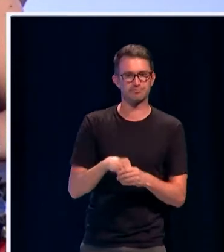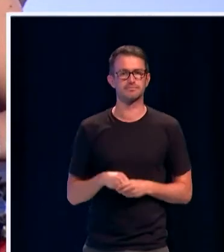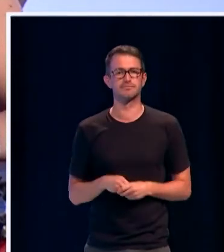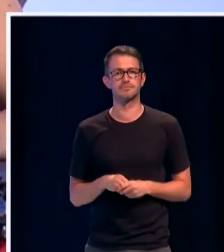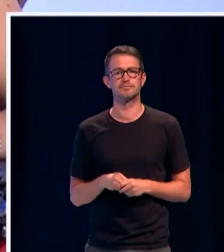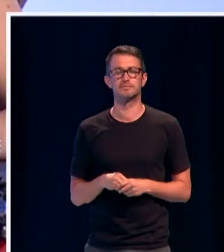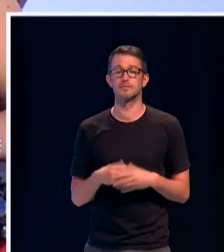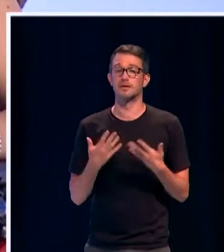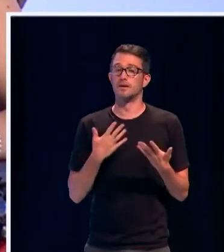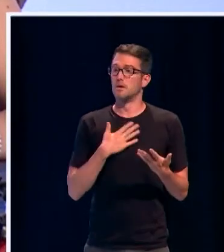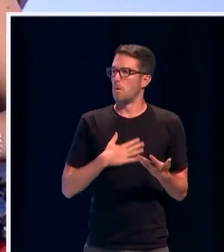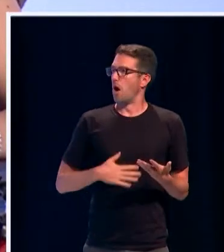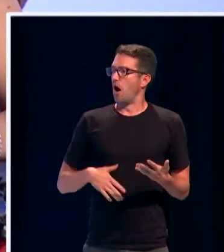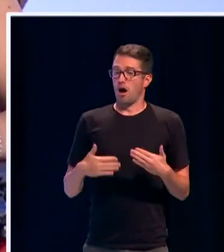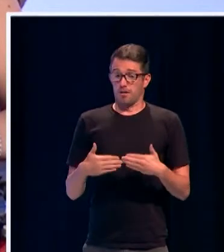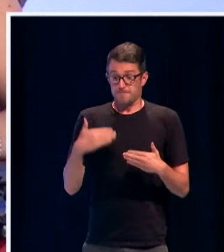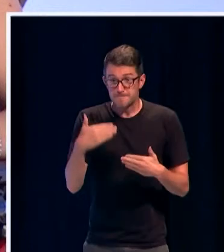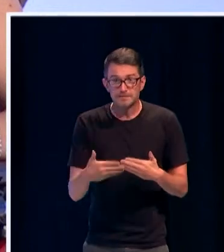debate.